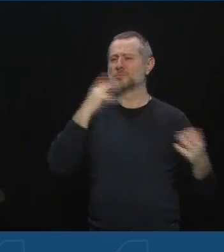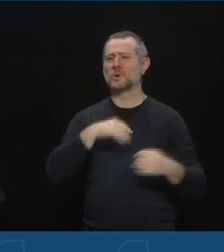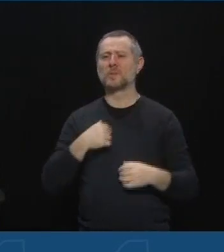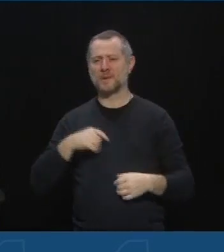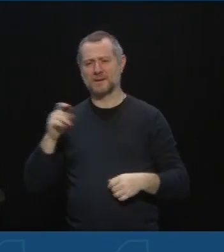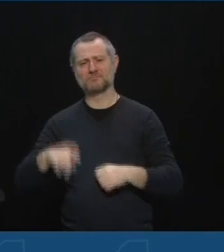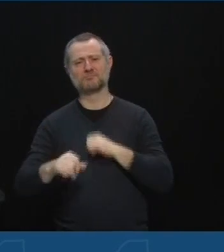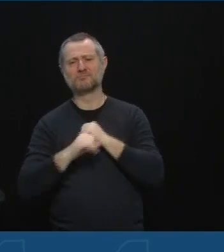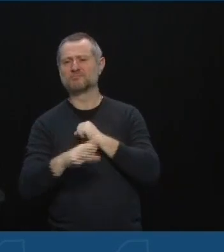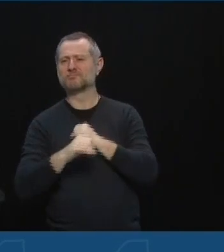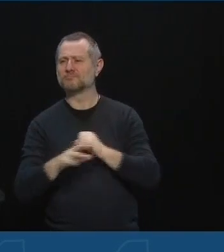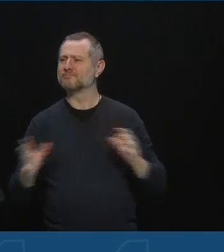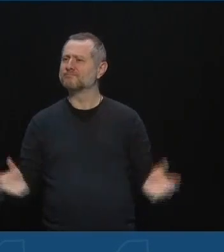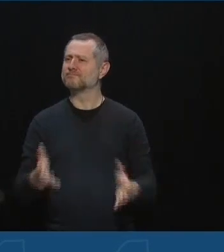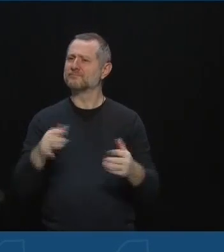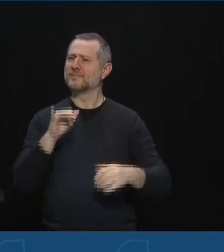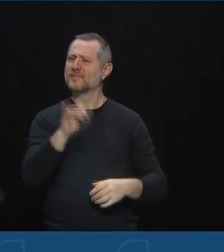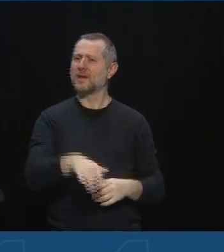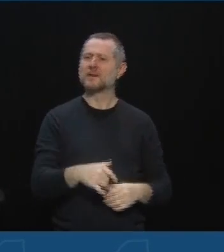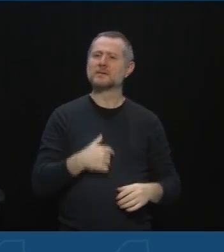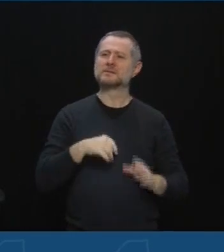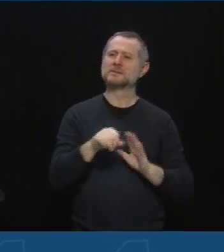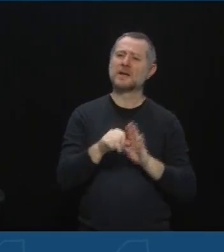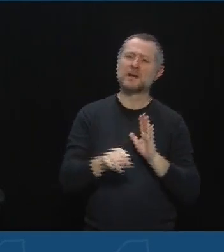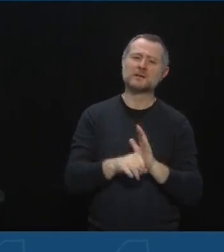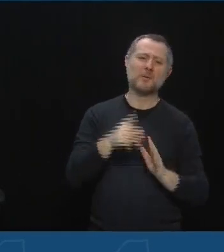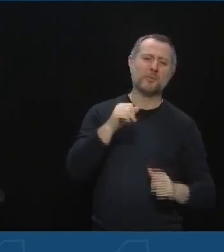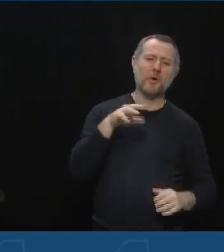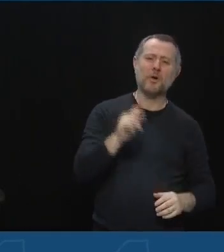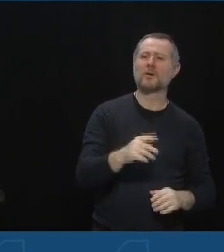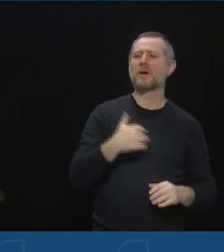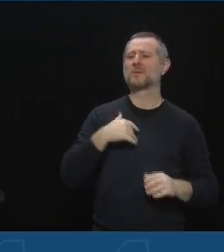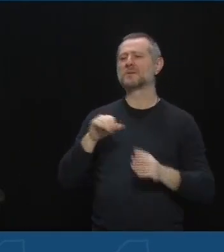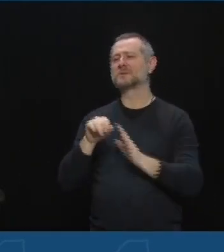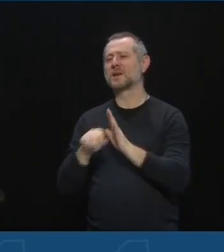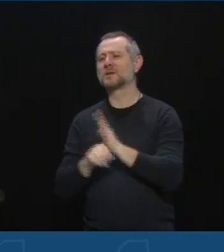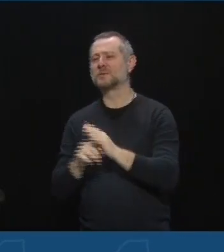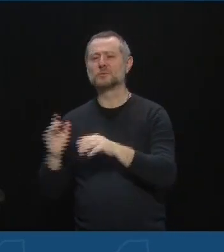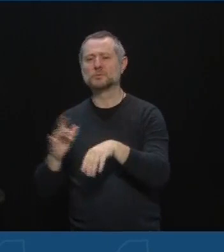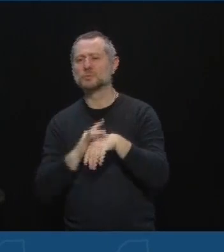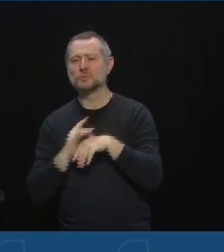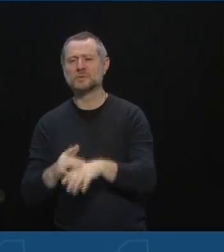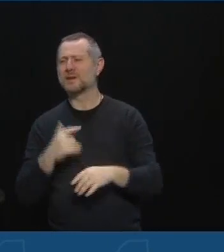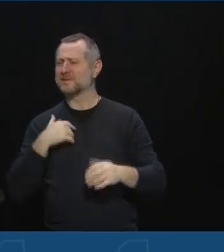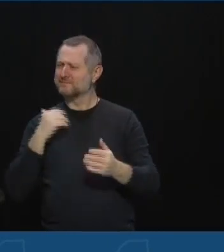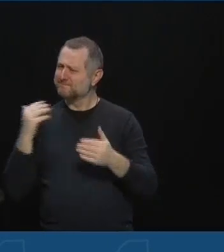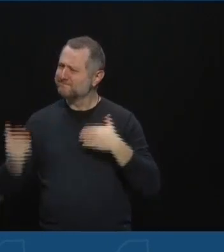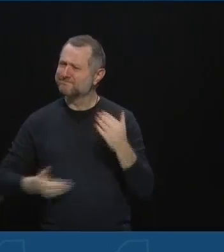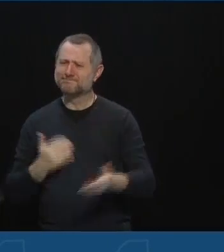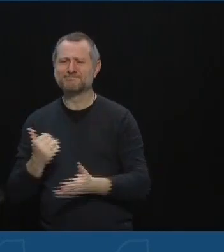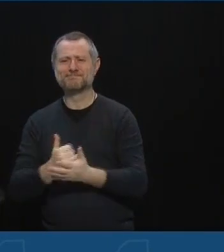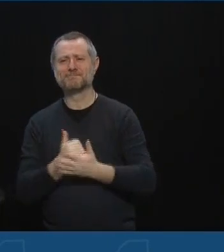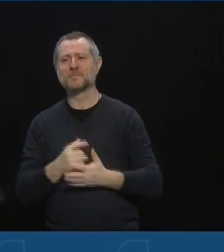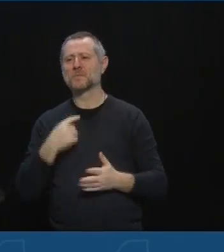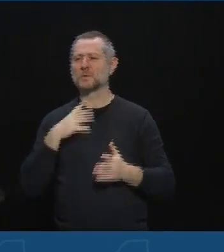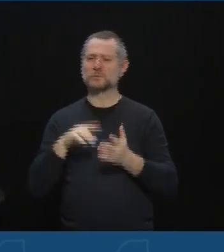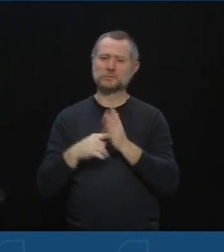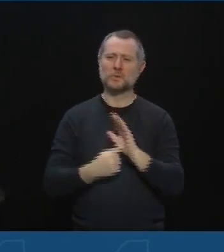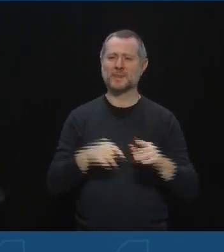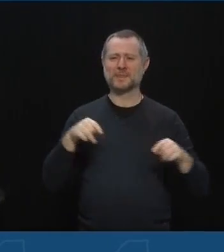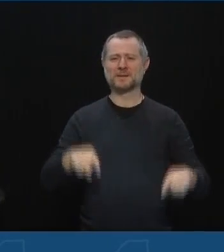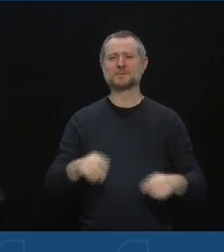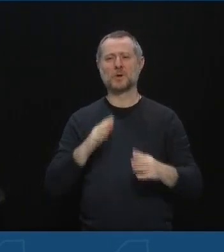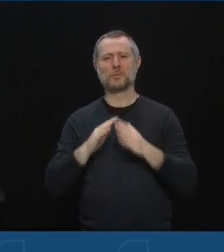know, let's focus on the state park. Let's use the state resource to help this keep it going and to really just let people know that this is a community that